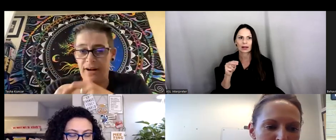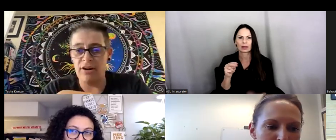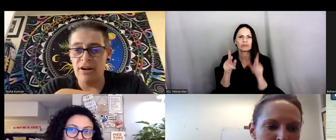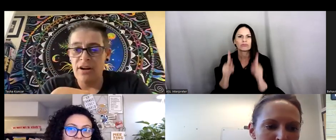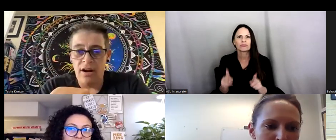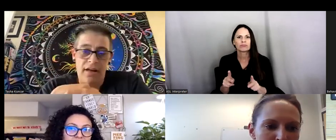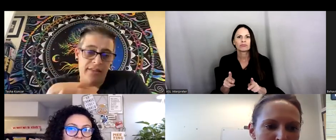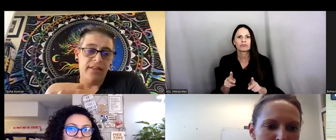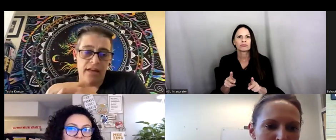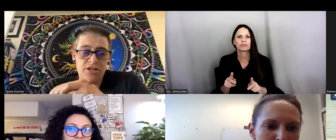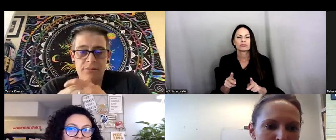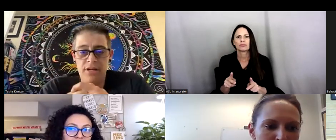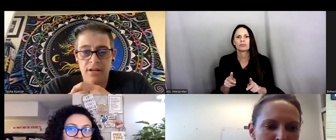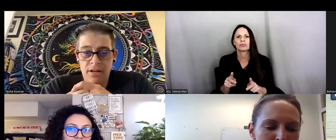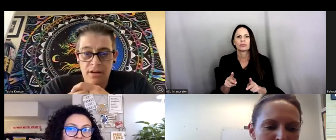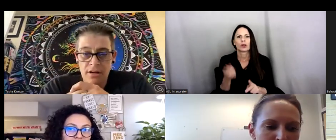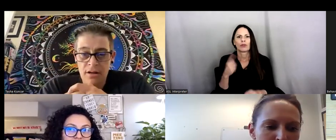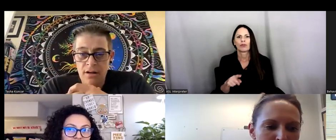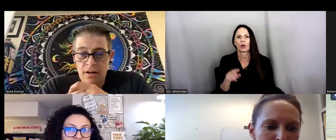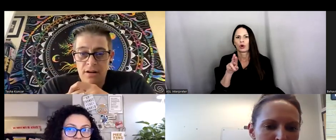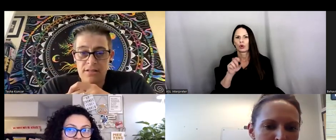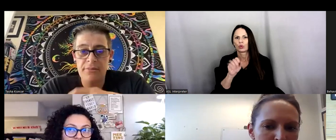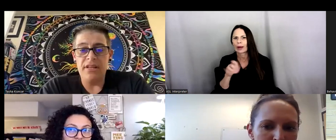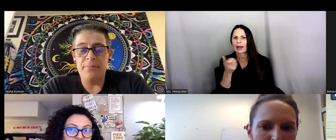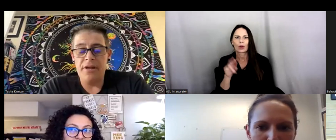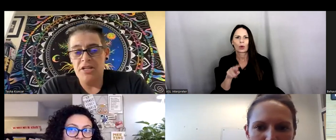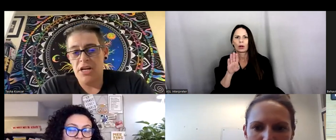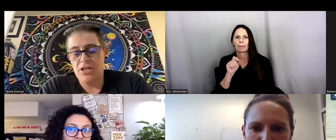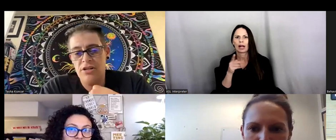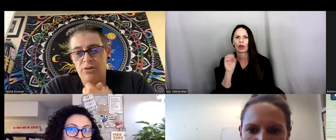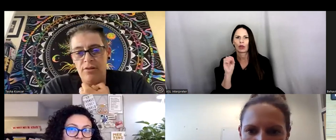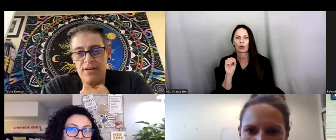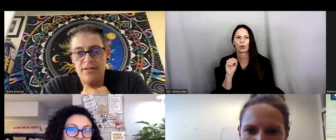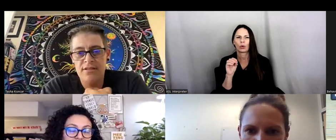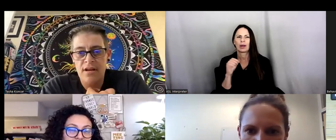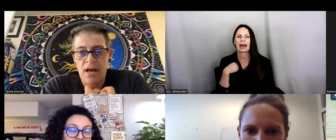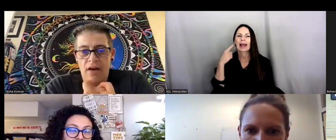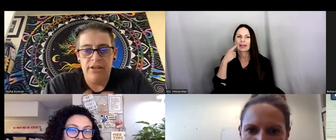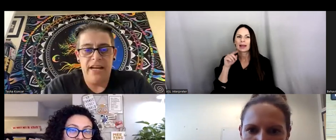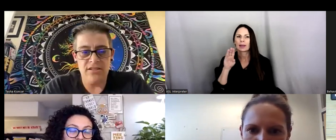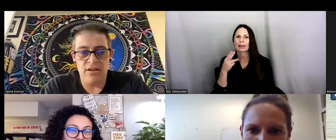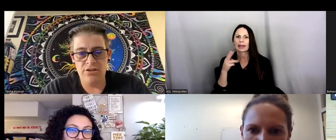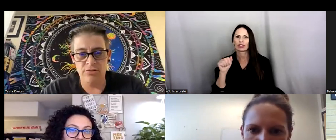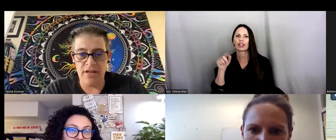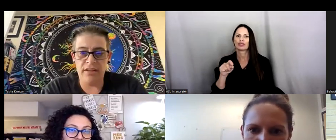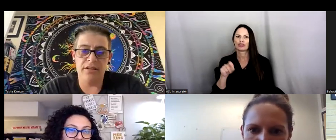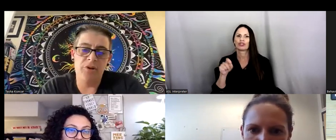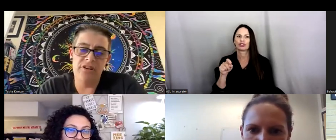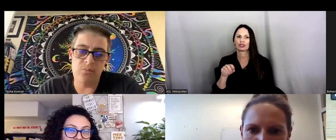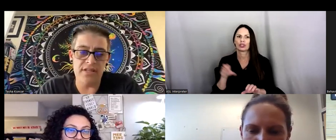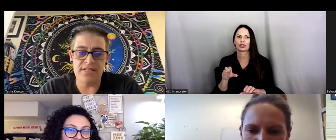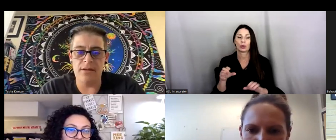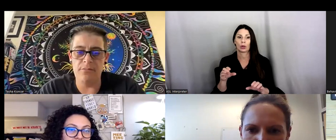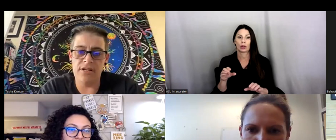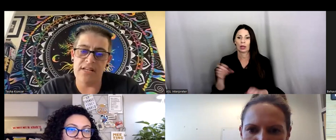or whatever. I think that should be something that the BHA should do, is have a liaison to connect the